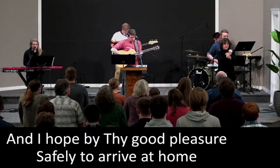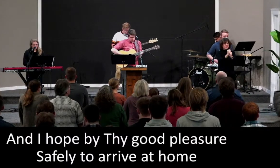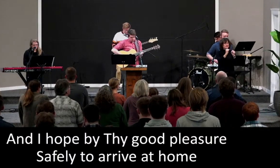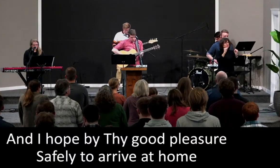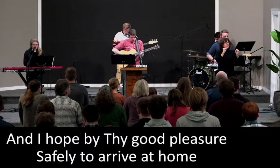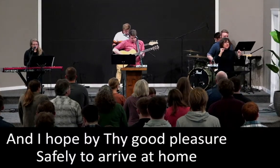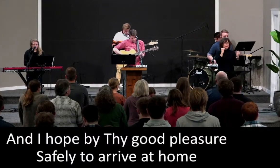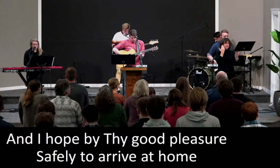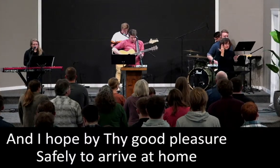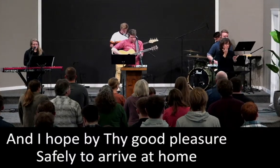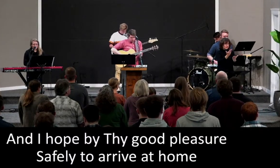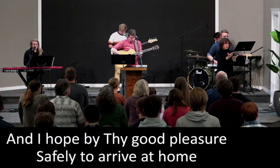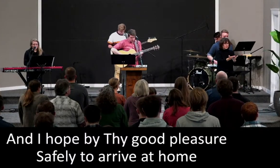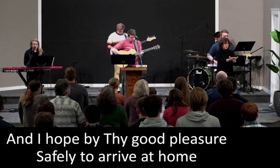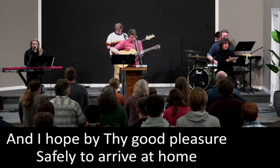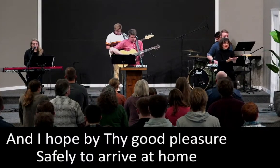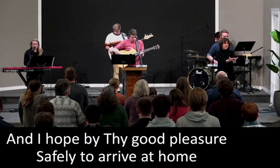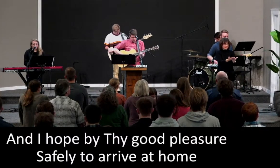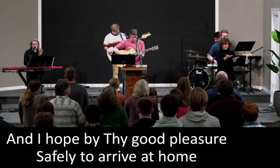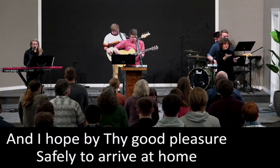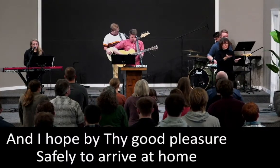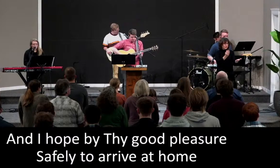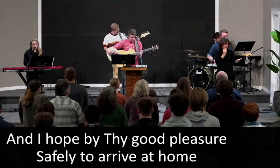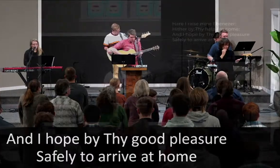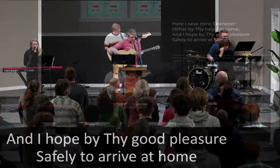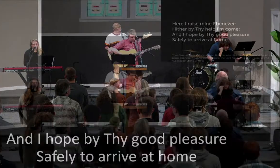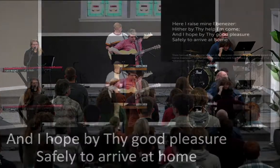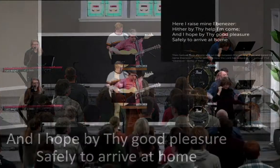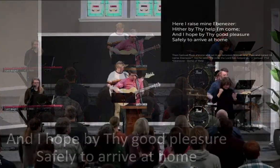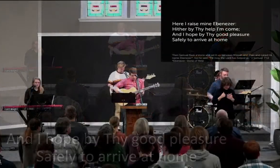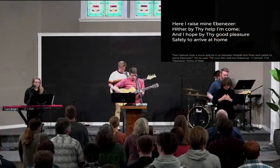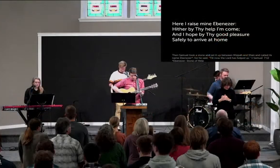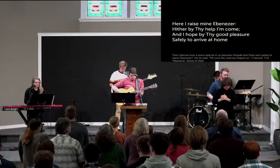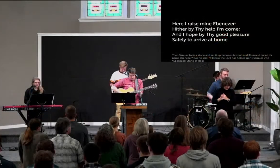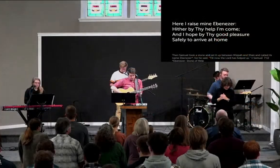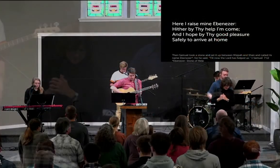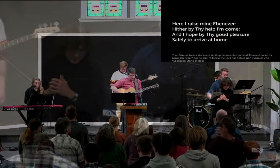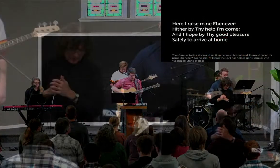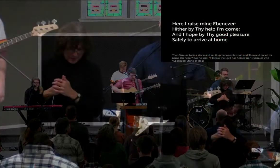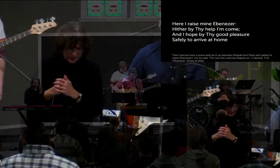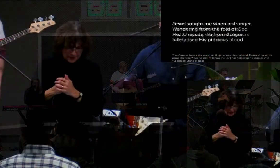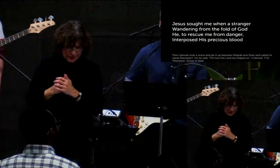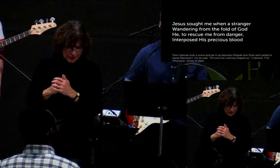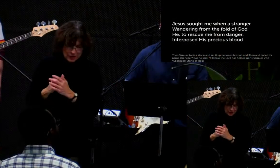pleasure, safely to arrive at home.